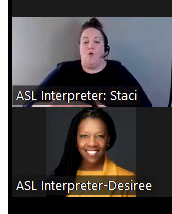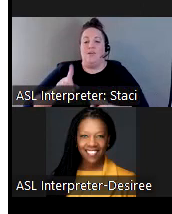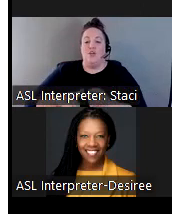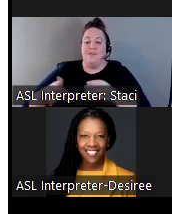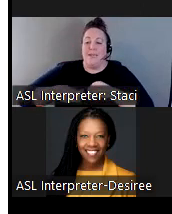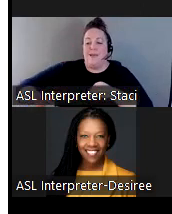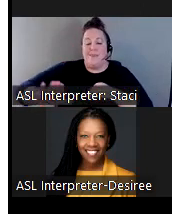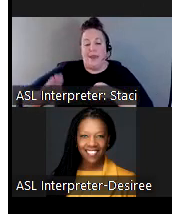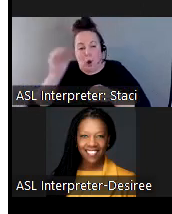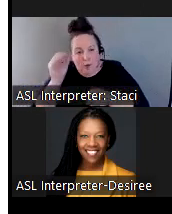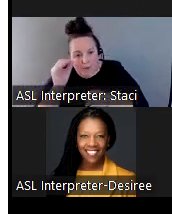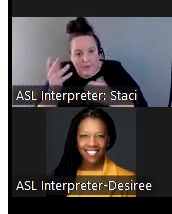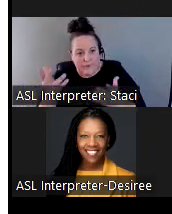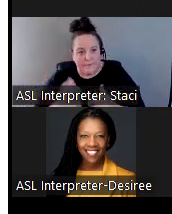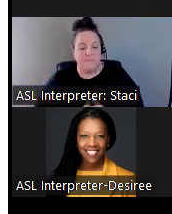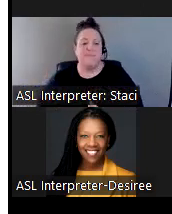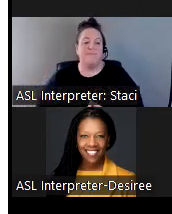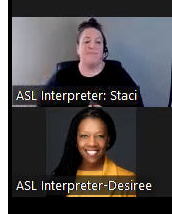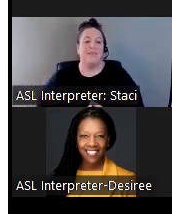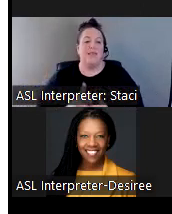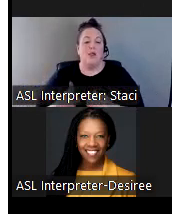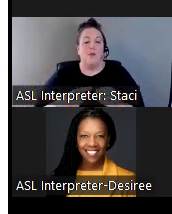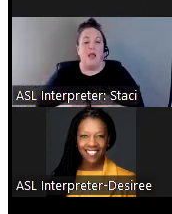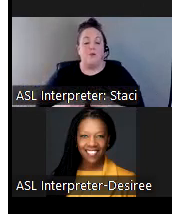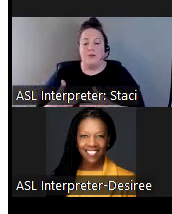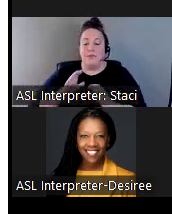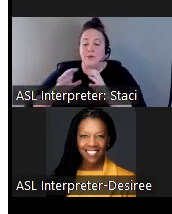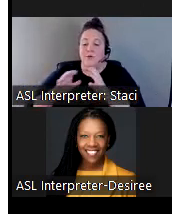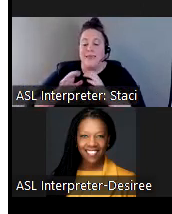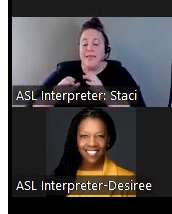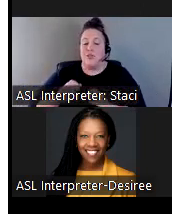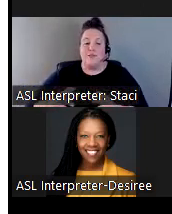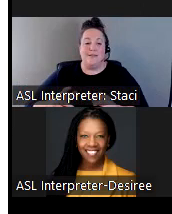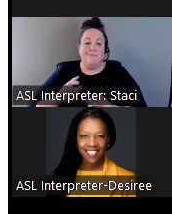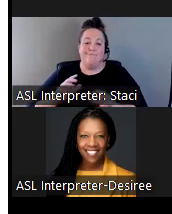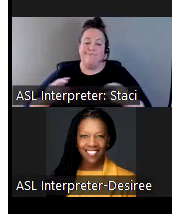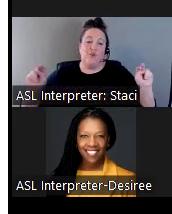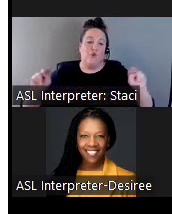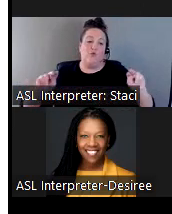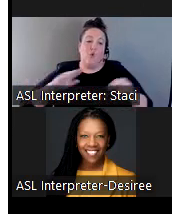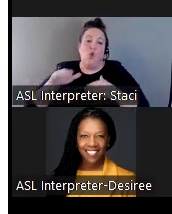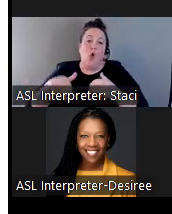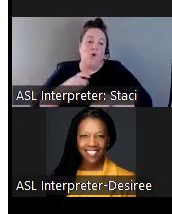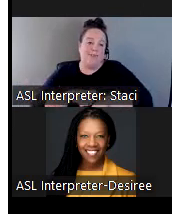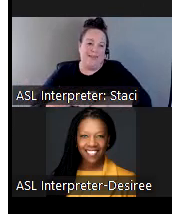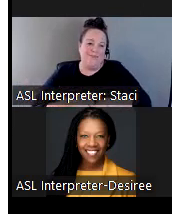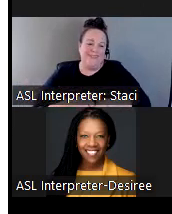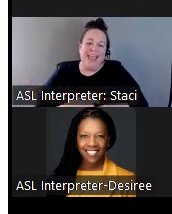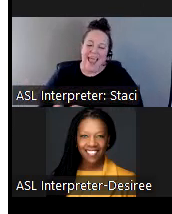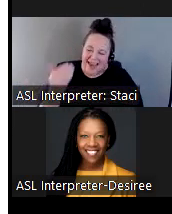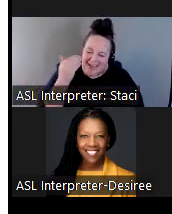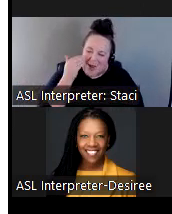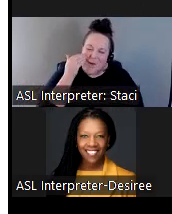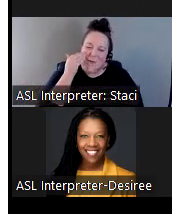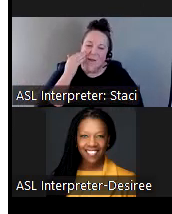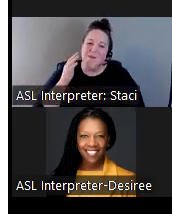information around communication modalities that is unbiased at all times. And I know we all have